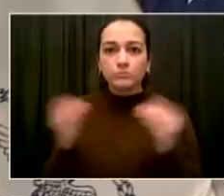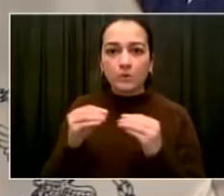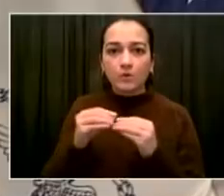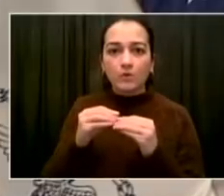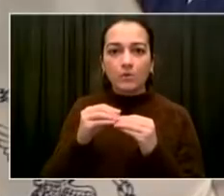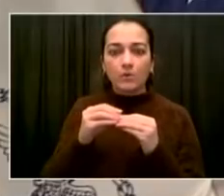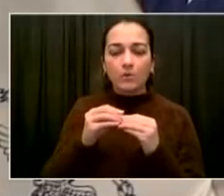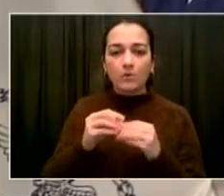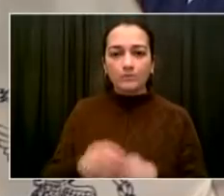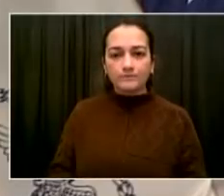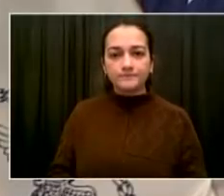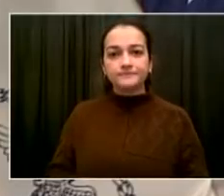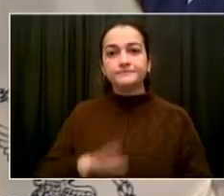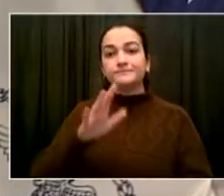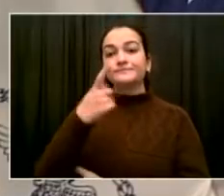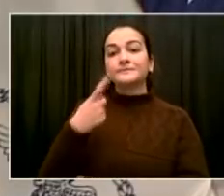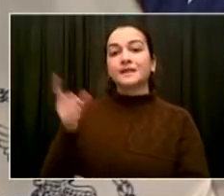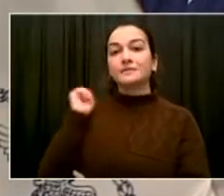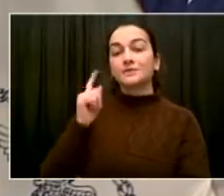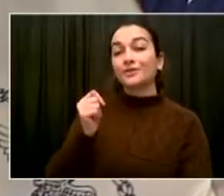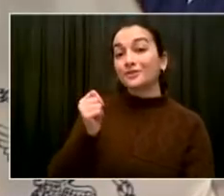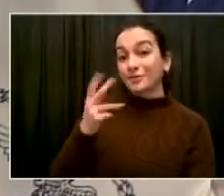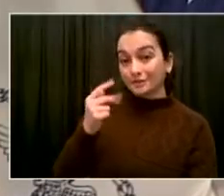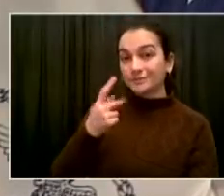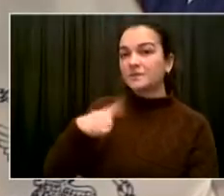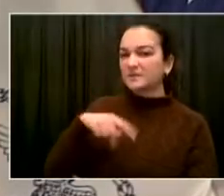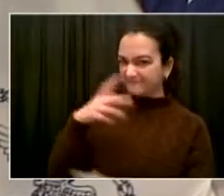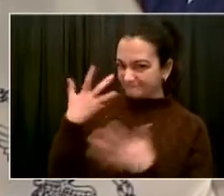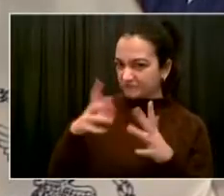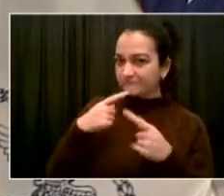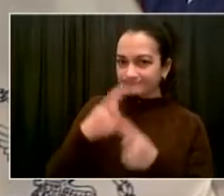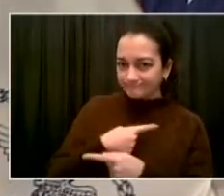Dr. Ted Long, this is all your bailiwick. Can you give us the update?